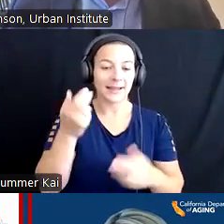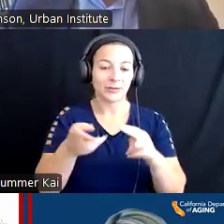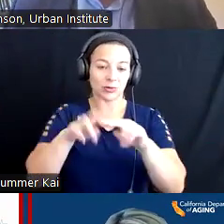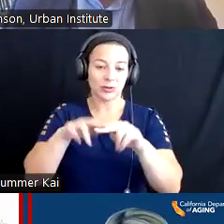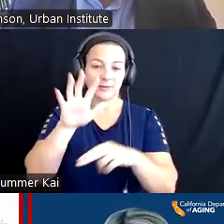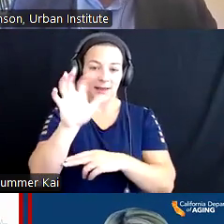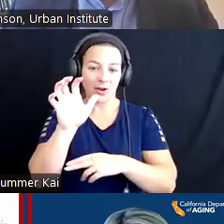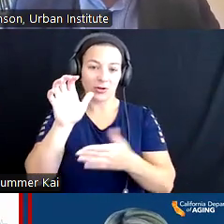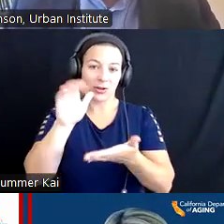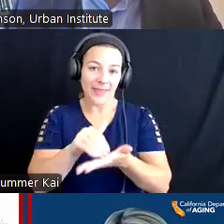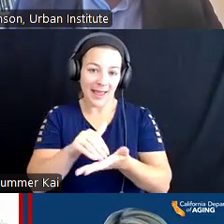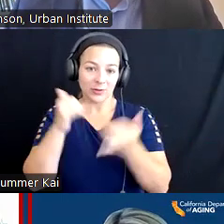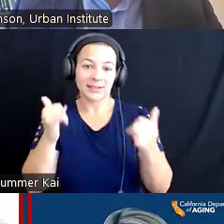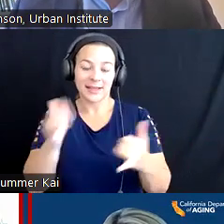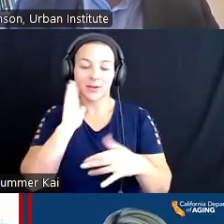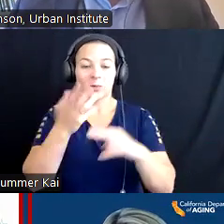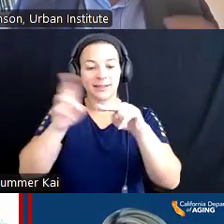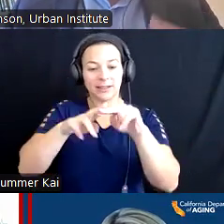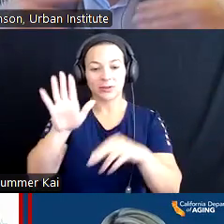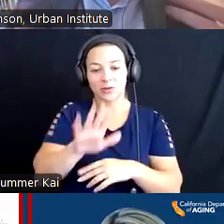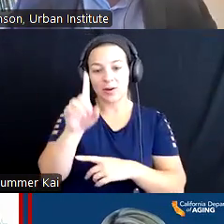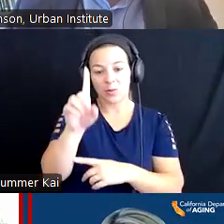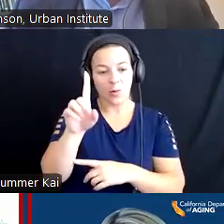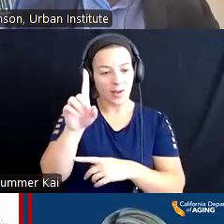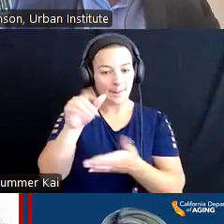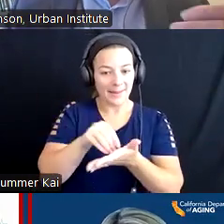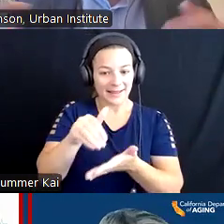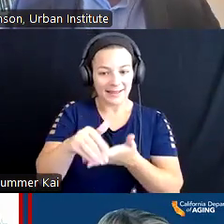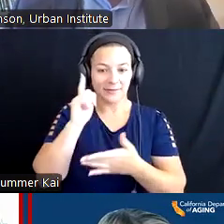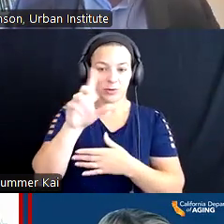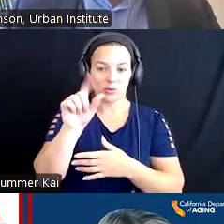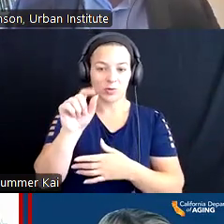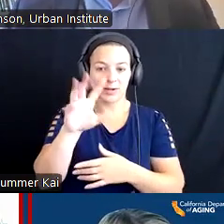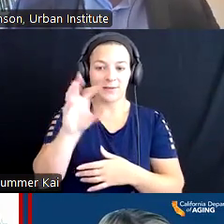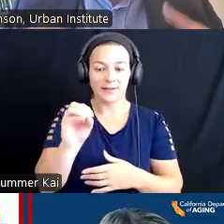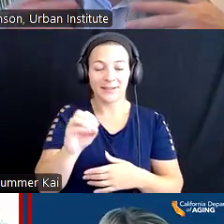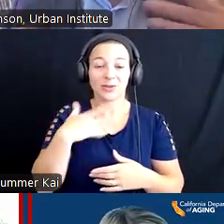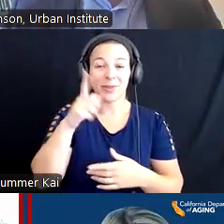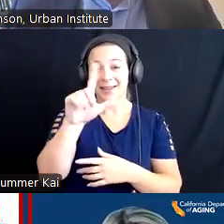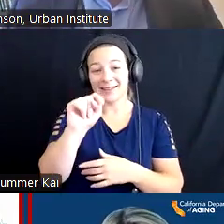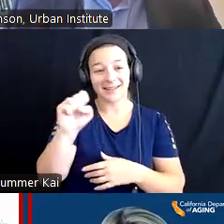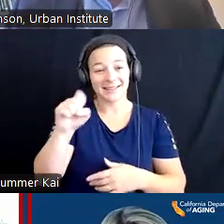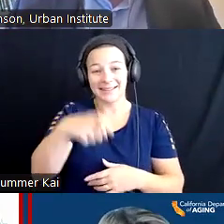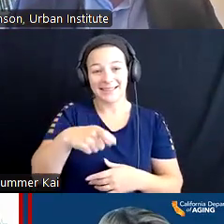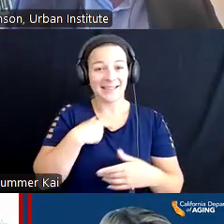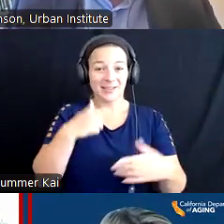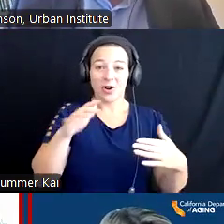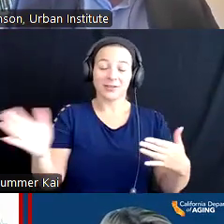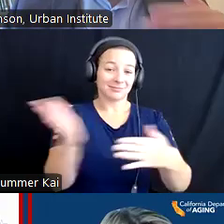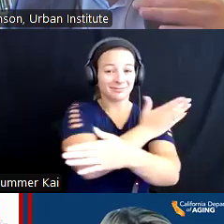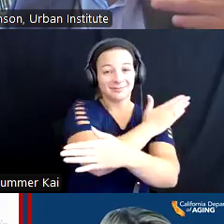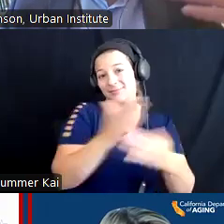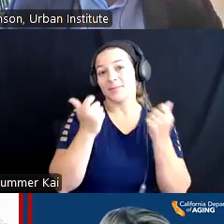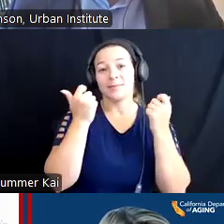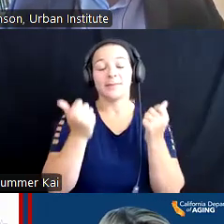to about 1.1 million in 2050. So LTS needs are widespread. It's a growing problem in California,